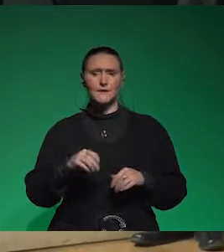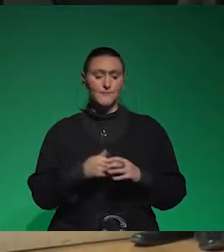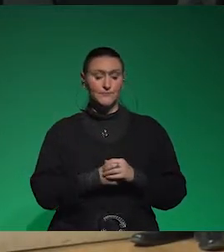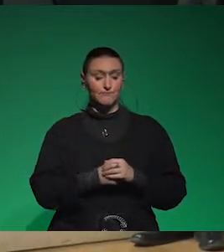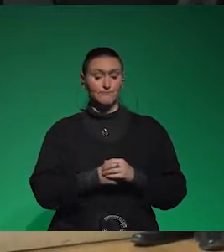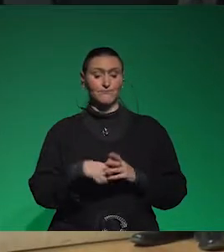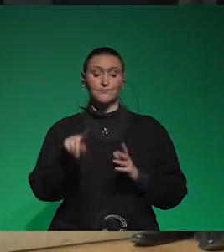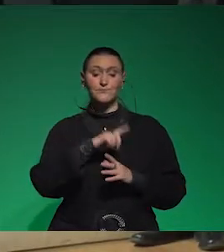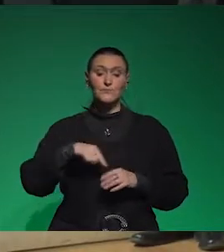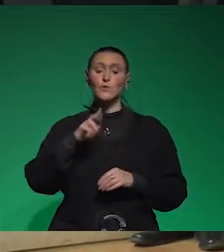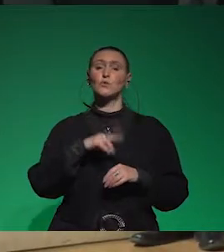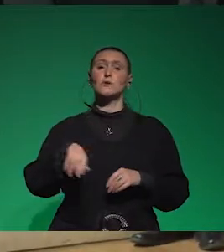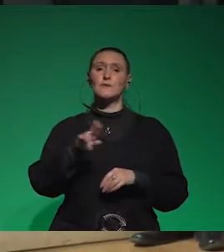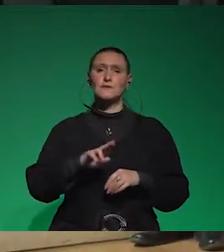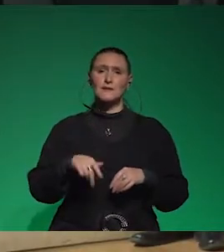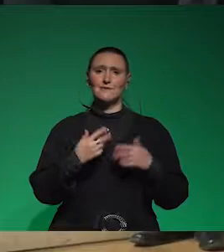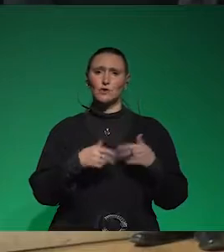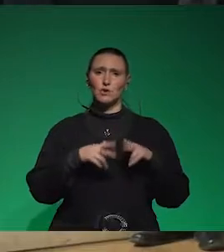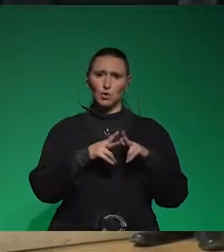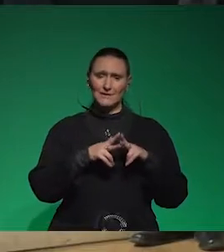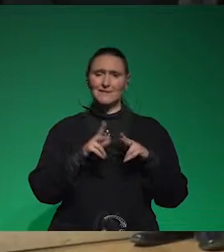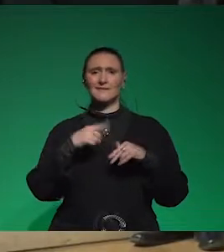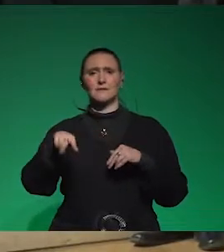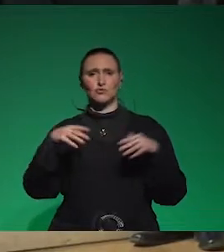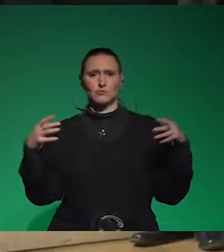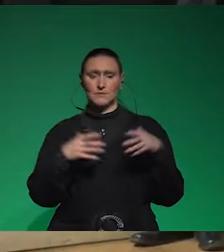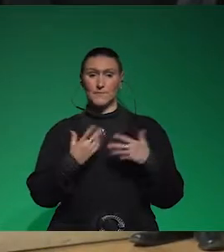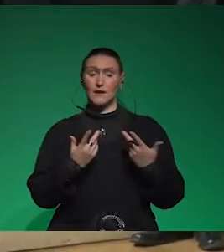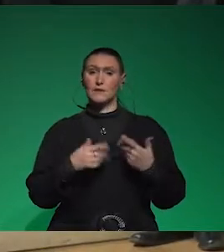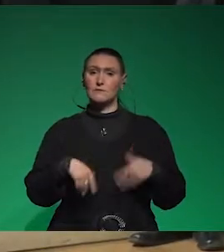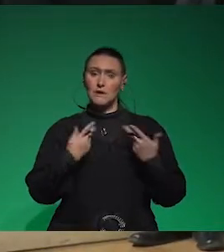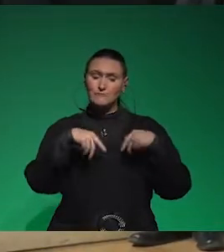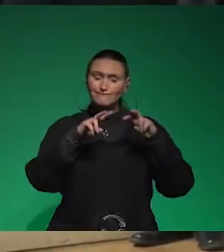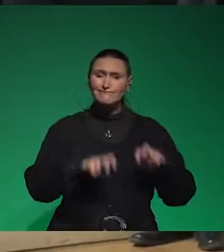the University of Göttingen. Our research is based in Jambi.